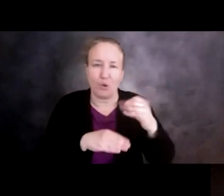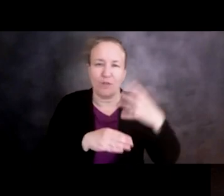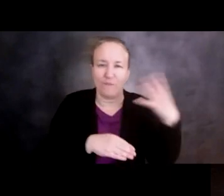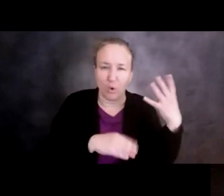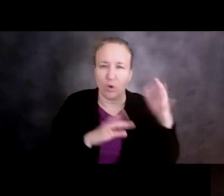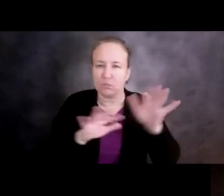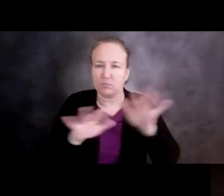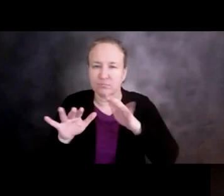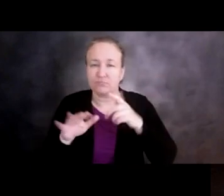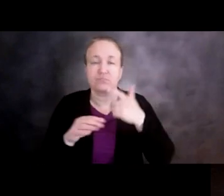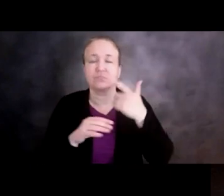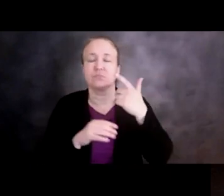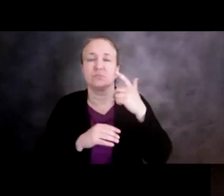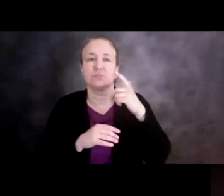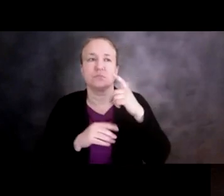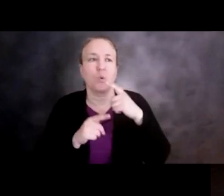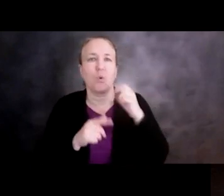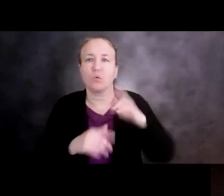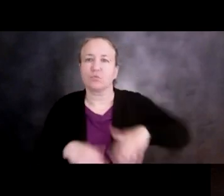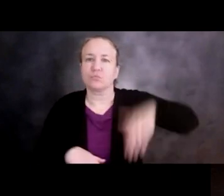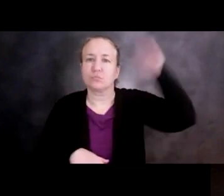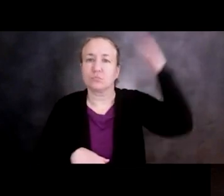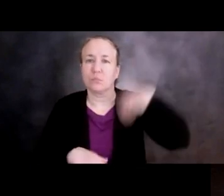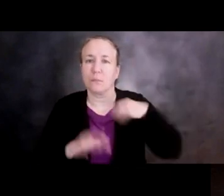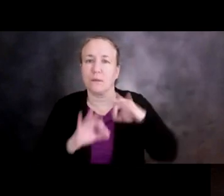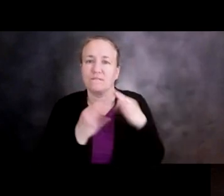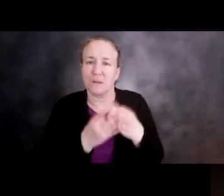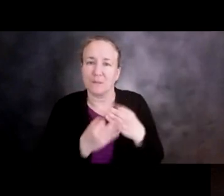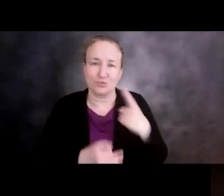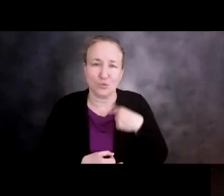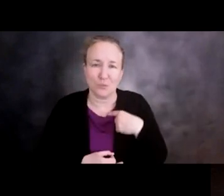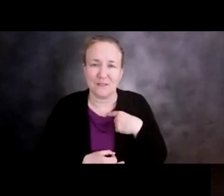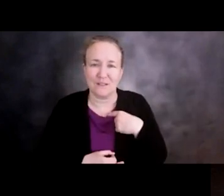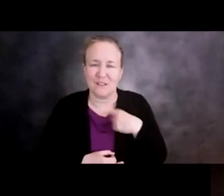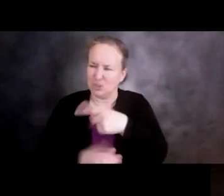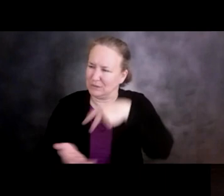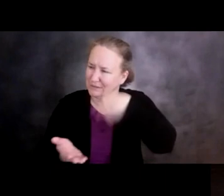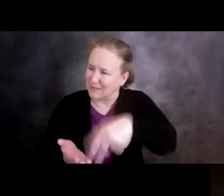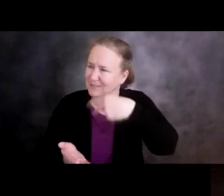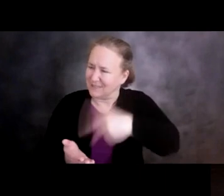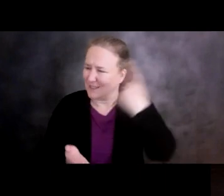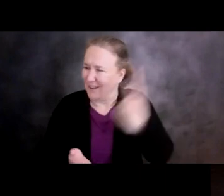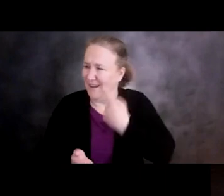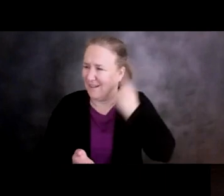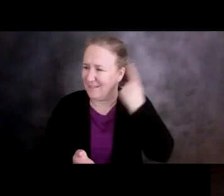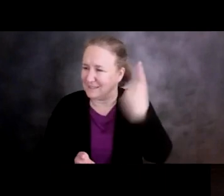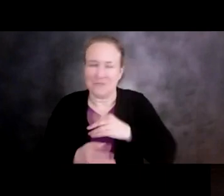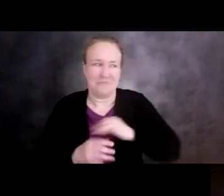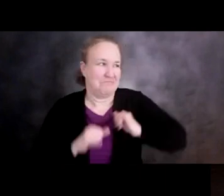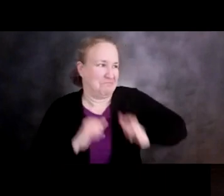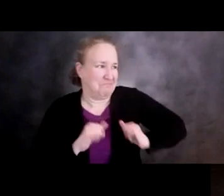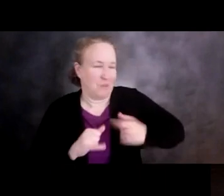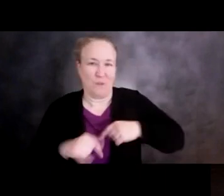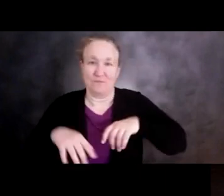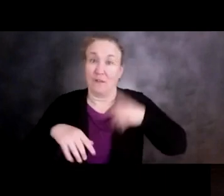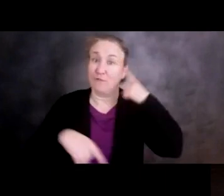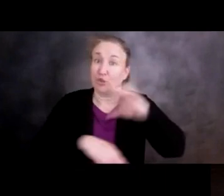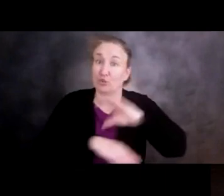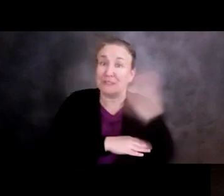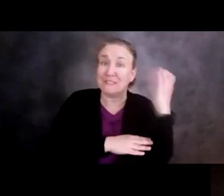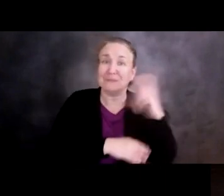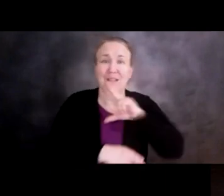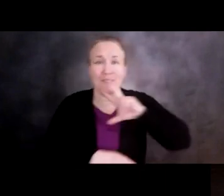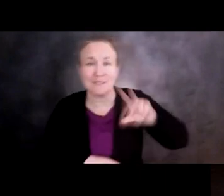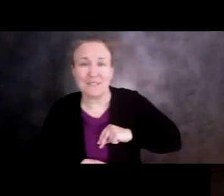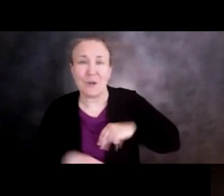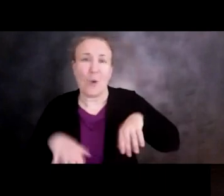up, you know, my family said I can never stop dancing. So we would have like little talent shows like for Christmas and Thanksgiving.